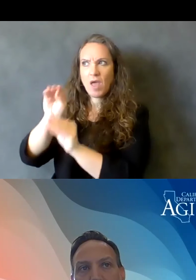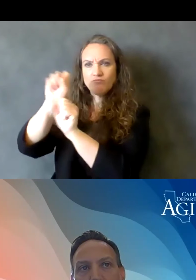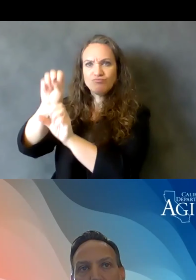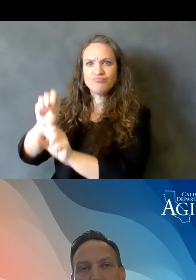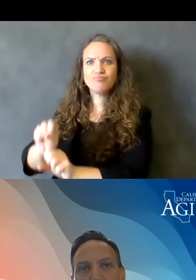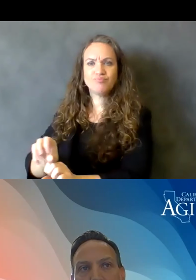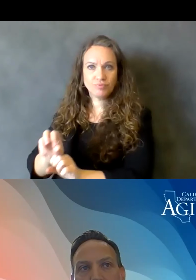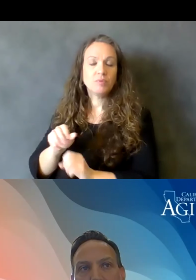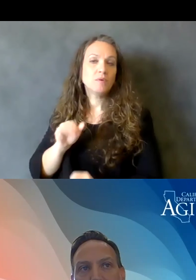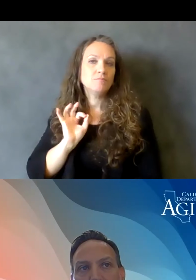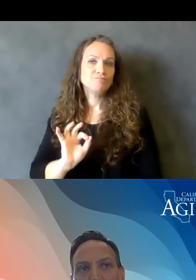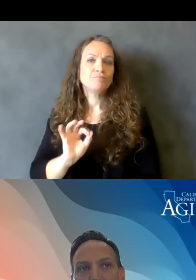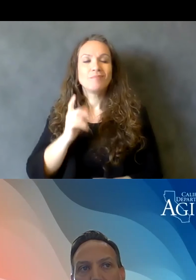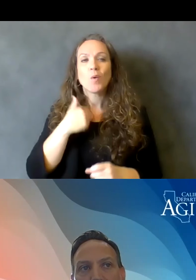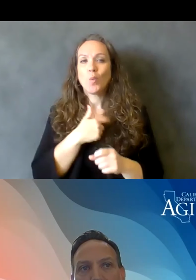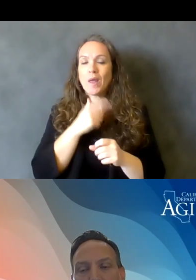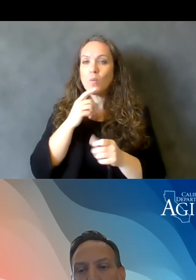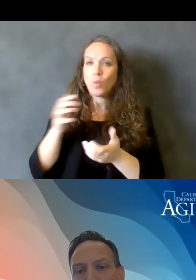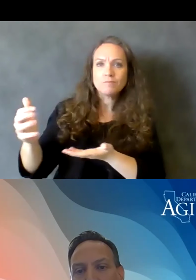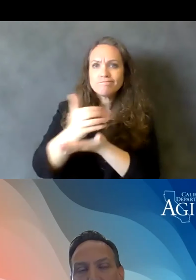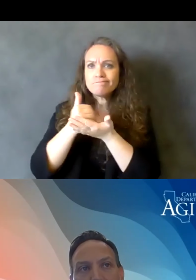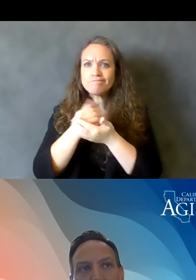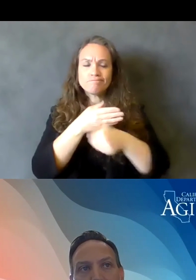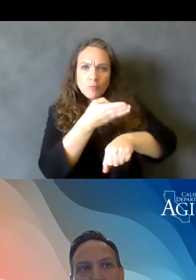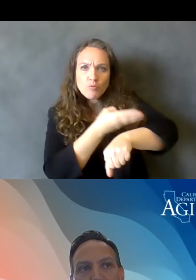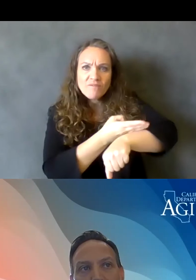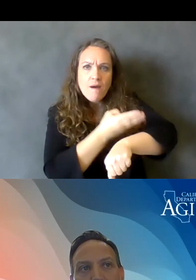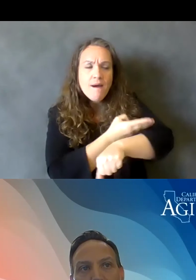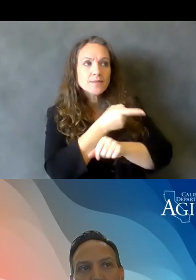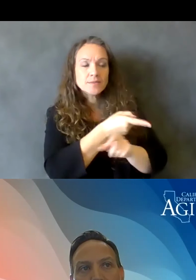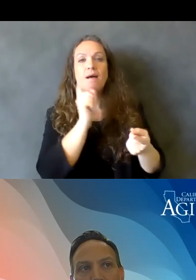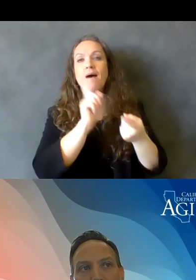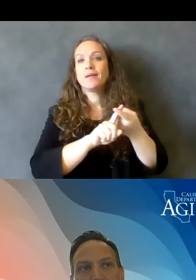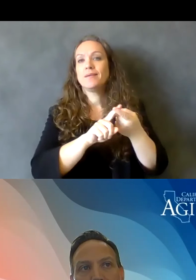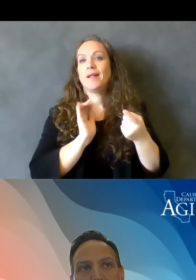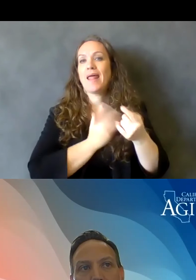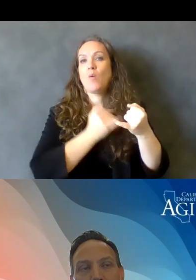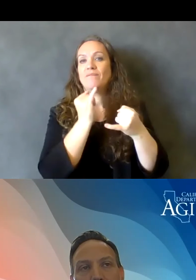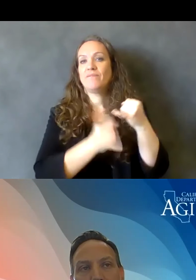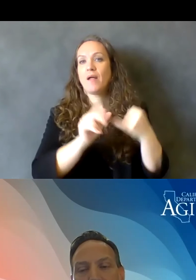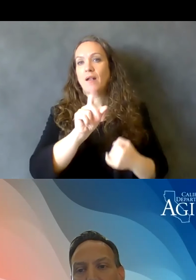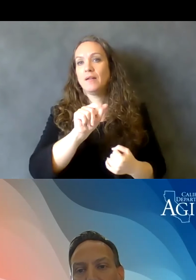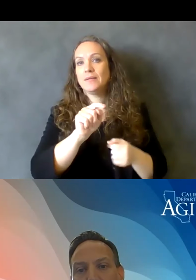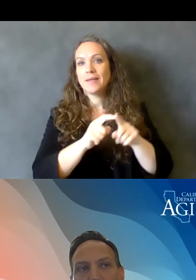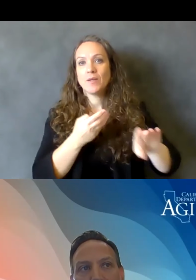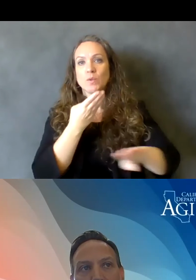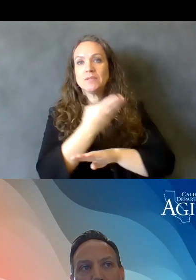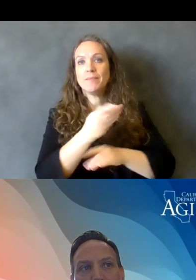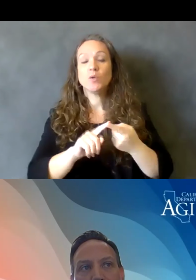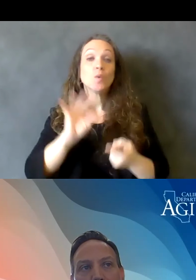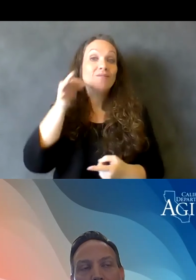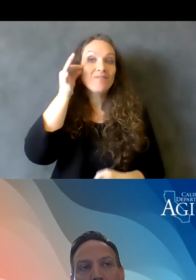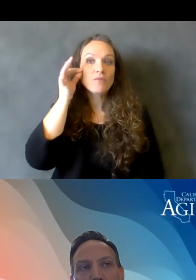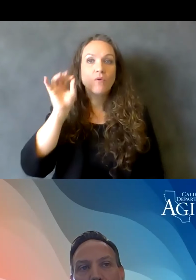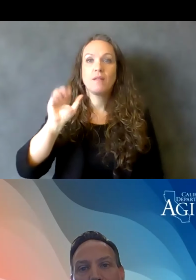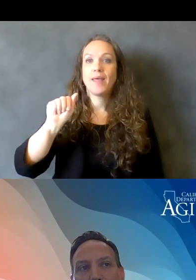we will continue to revise the plan up until the date that will be submitted to federal ACL. So we really welcome your